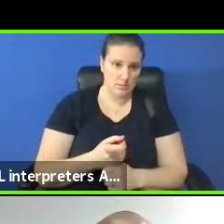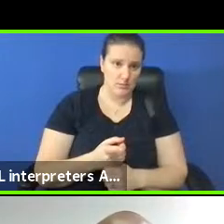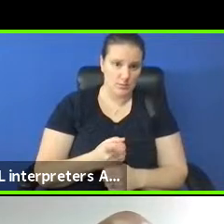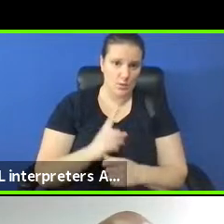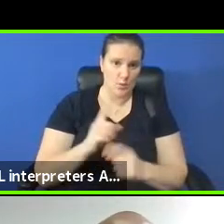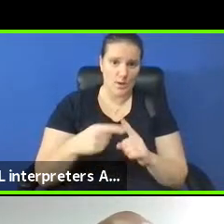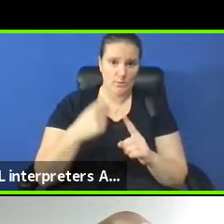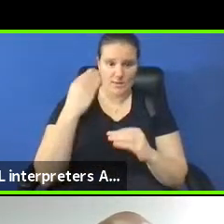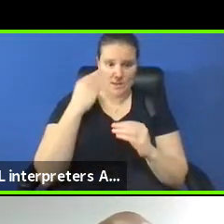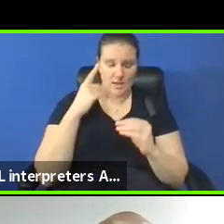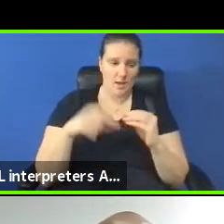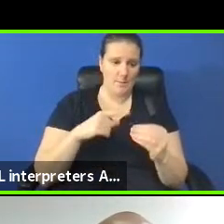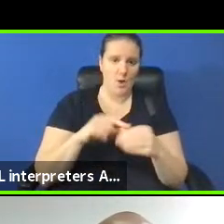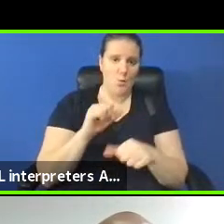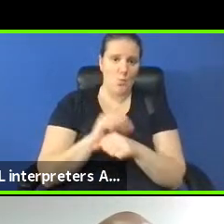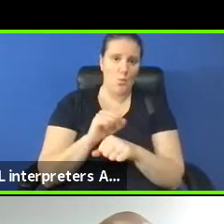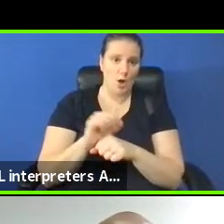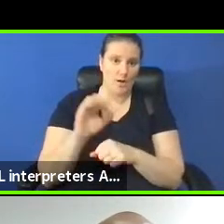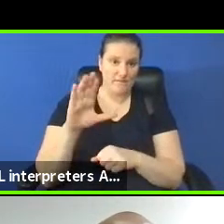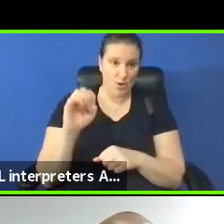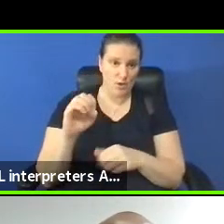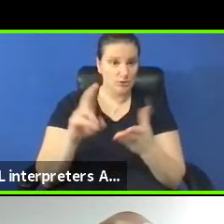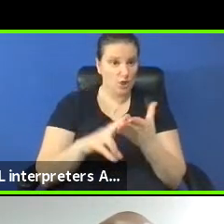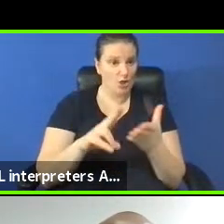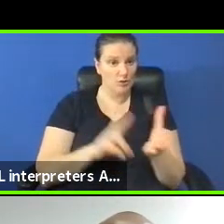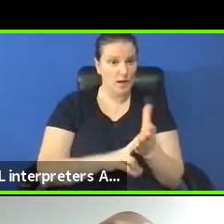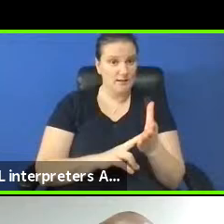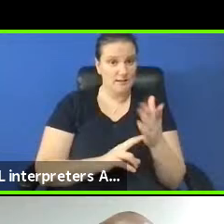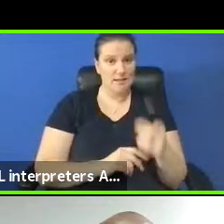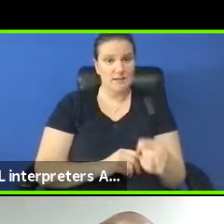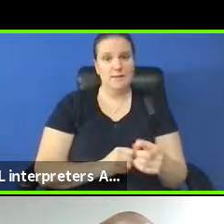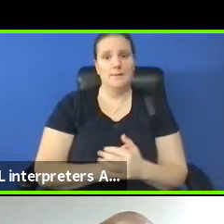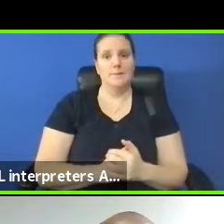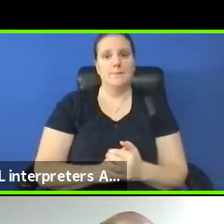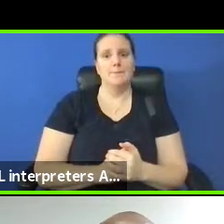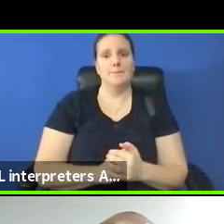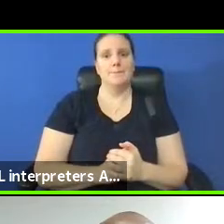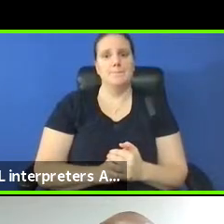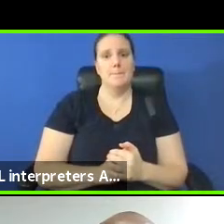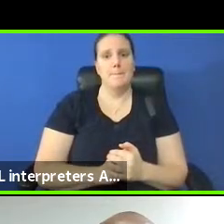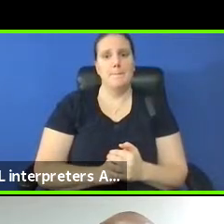when we think about workforce and contracting, I'm